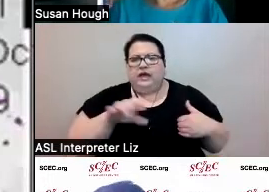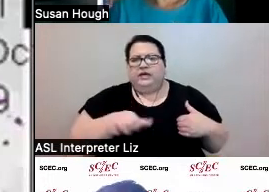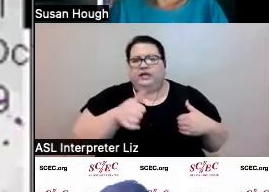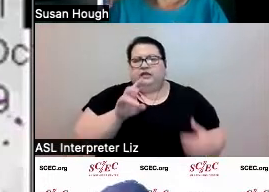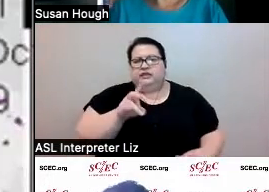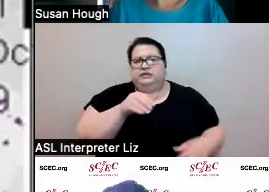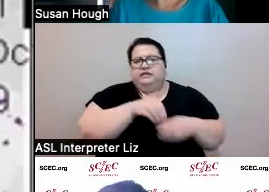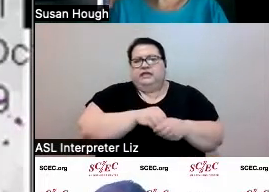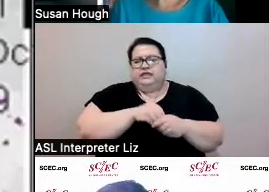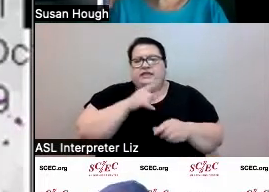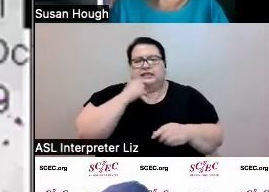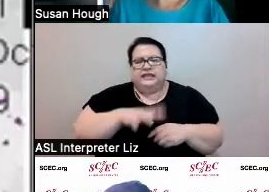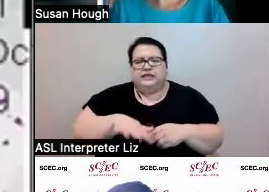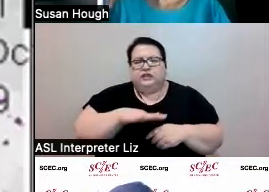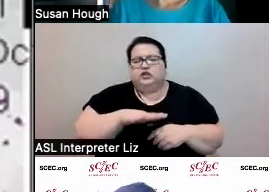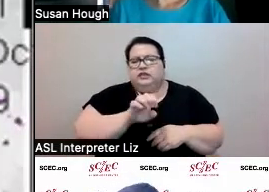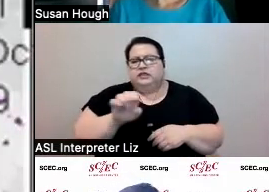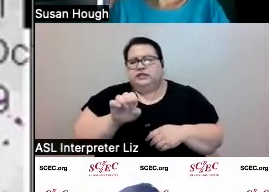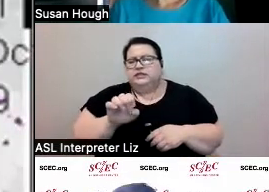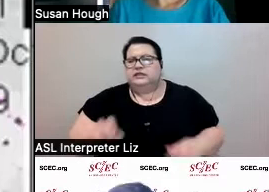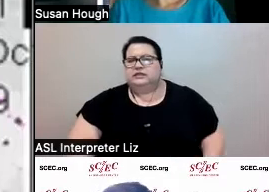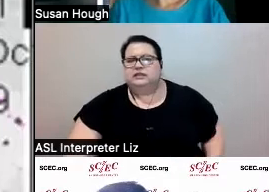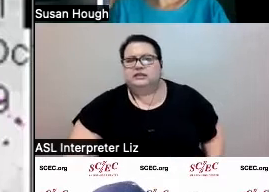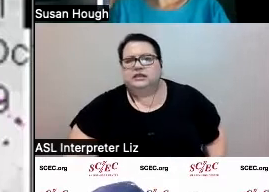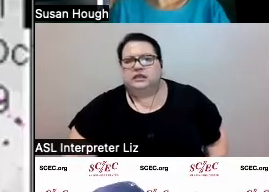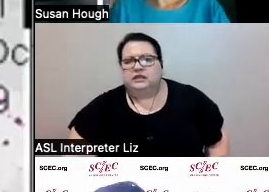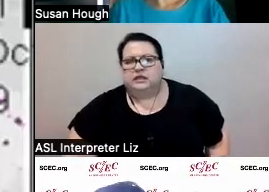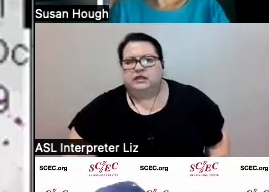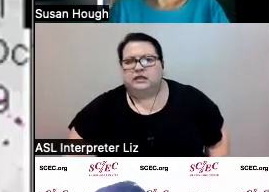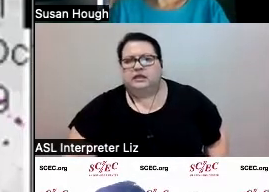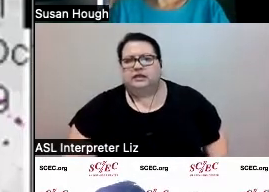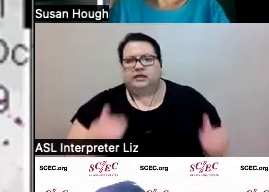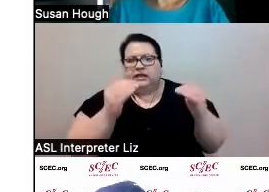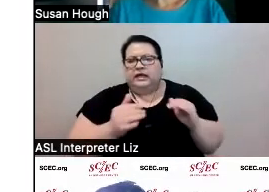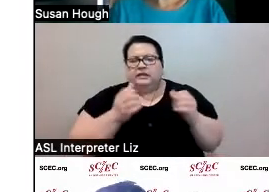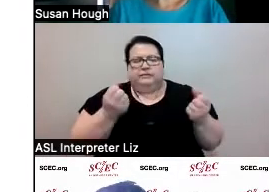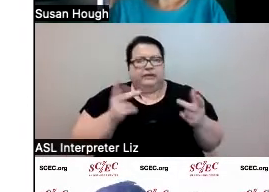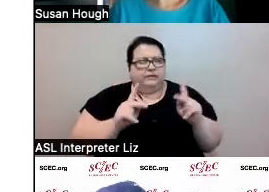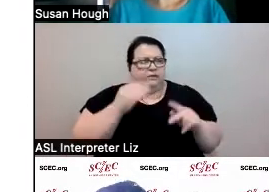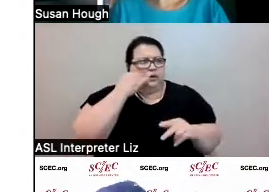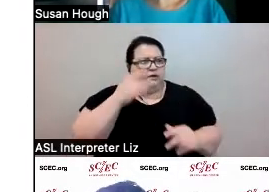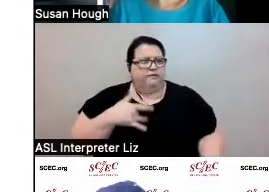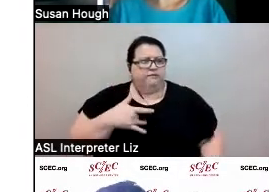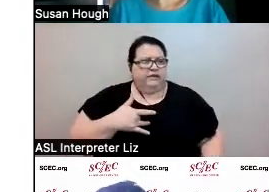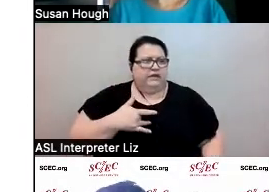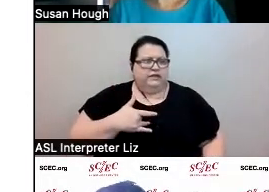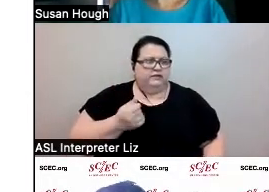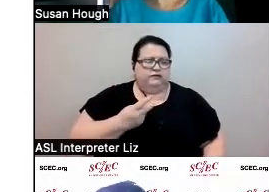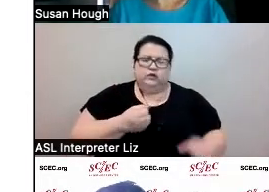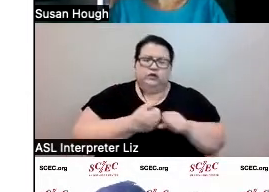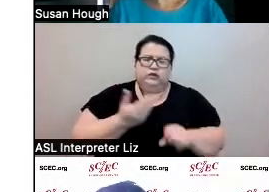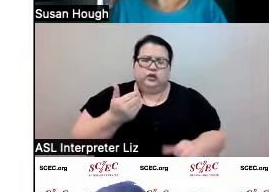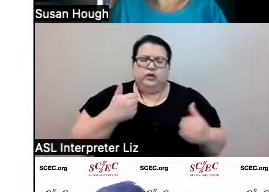the east of where landers had struck. And then next slide, as many people know and felt, just a couple years